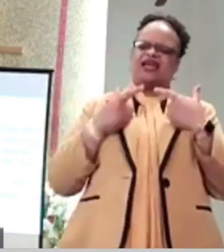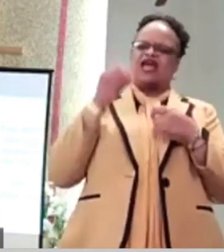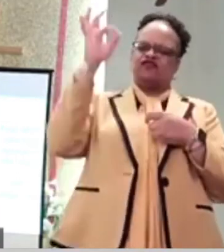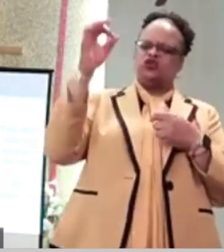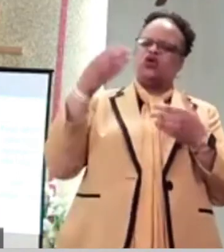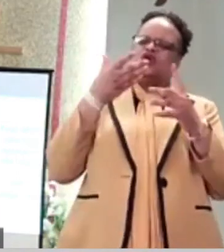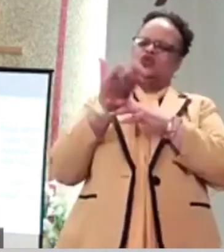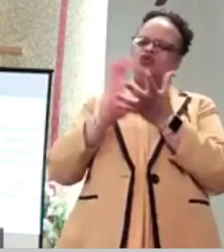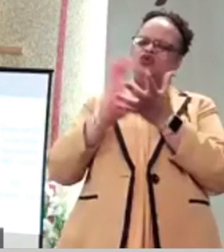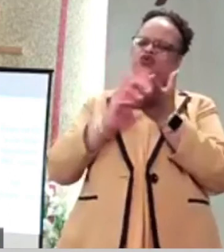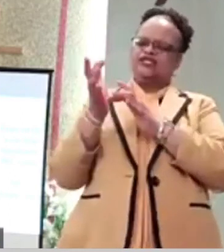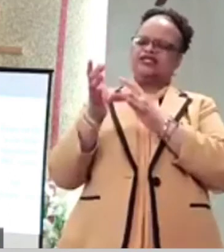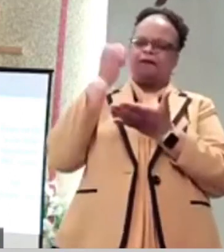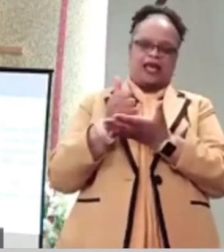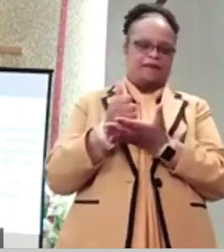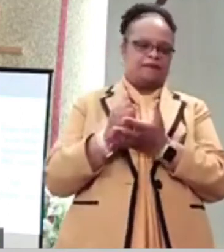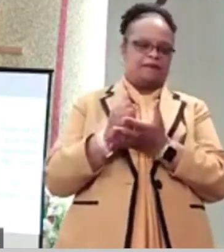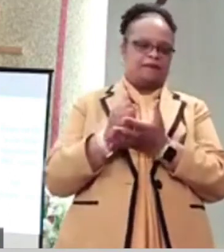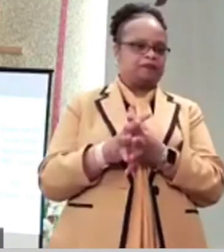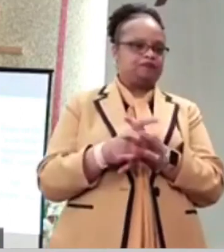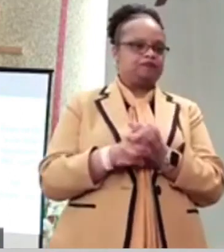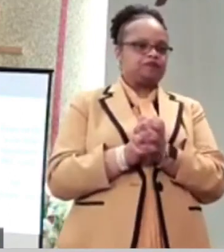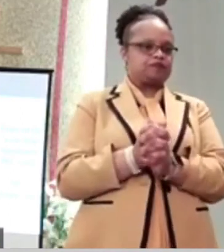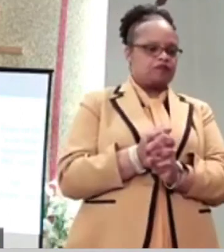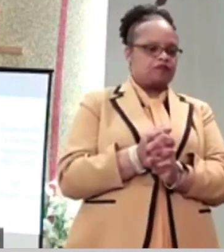in your Son's name. Amen. Amen.